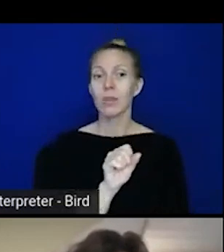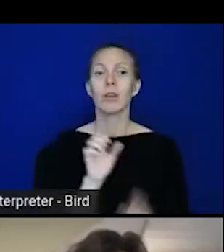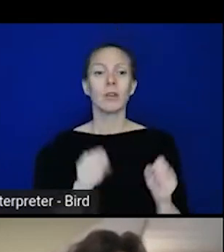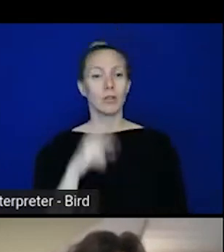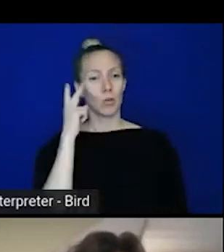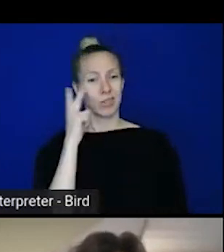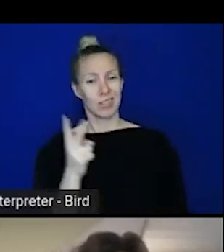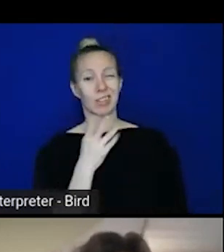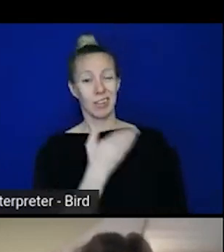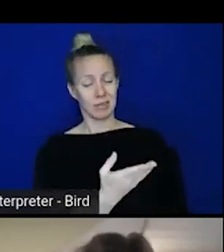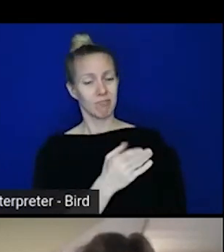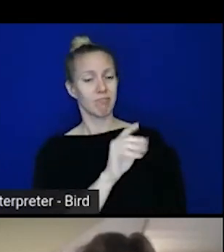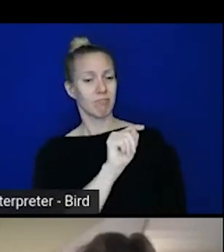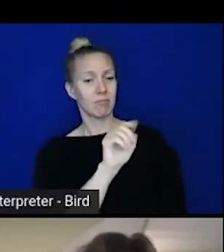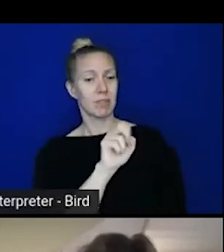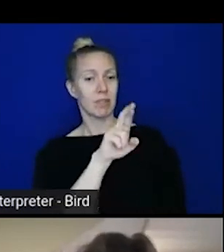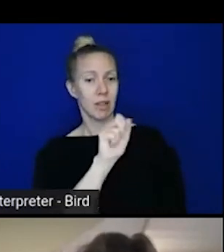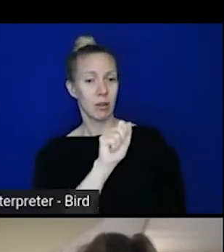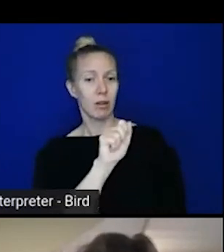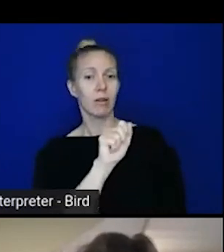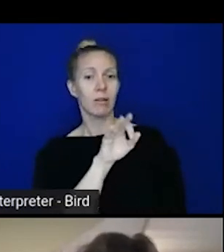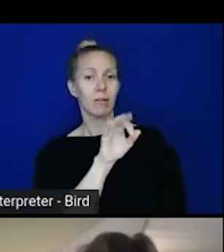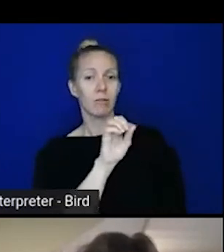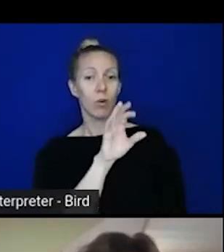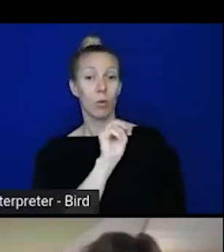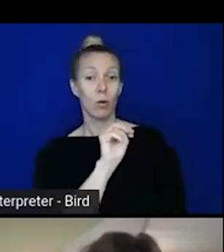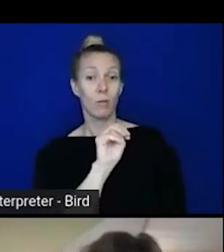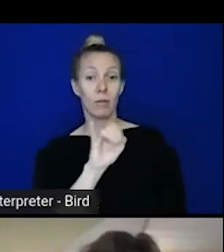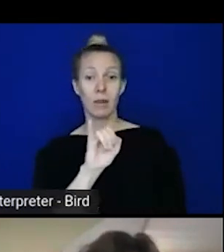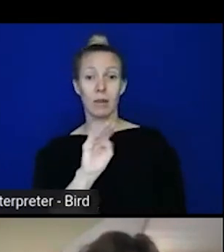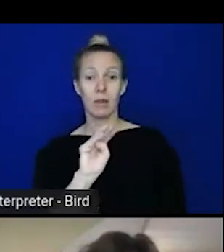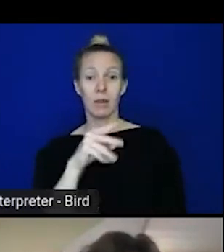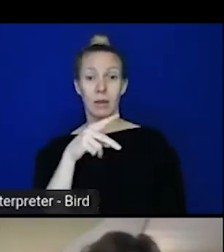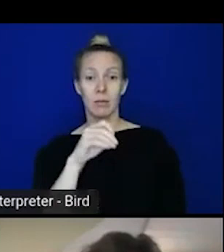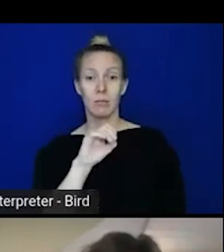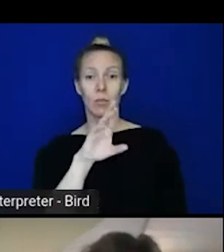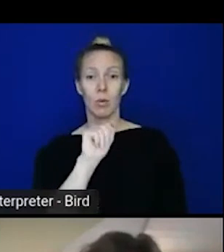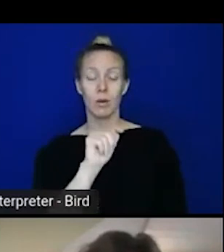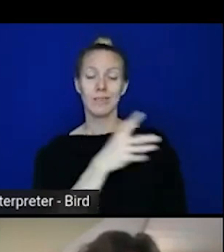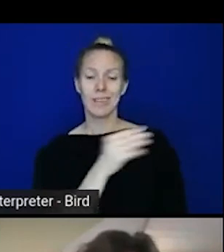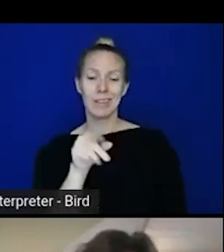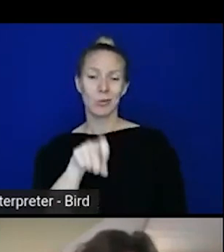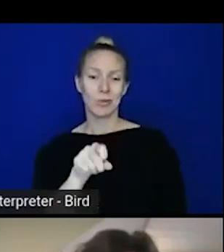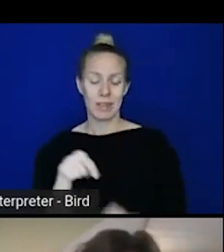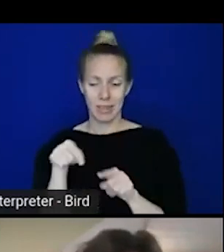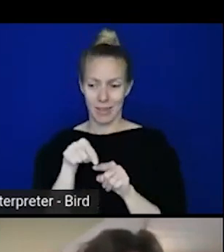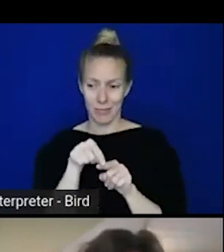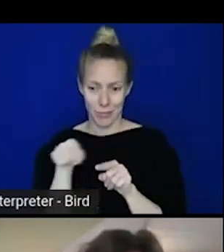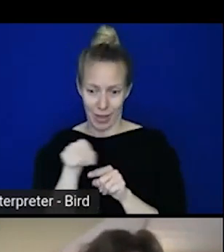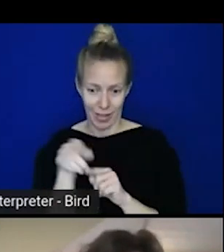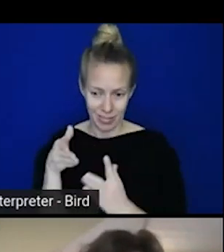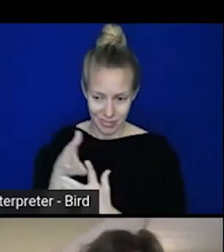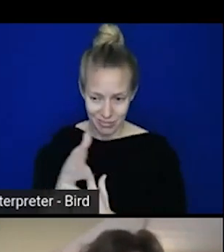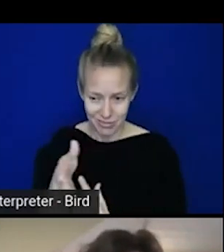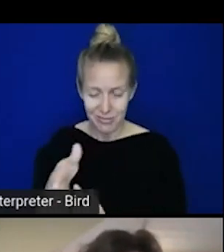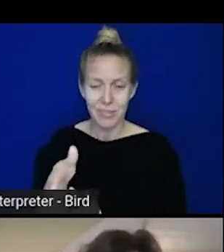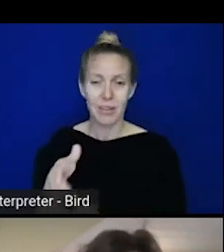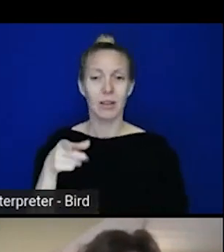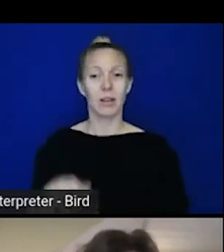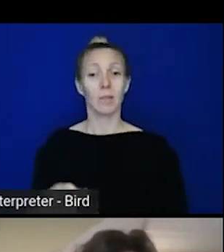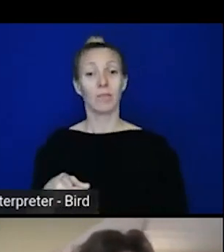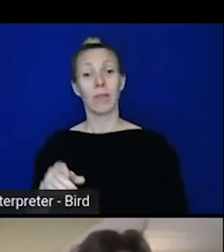need um, the path to which you're importing. And then it's the syntax of groups, group